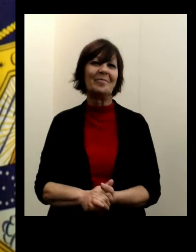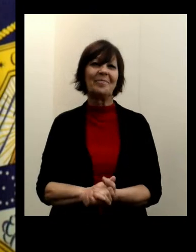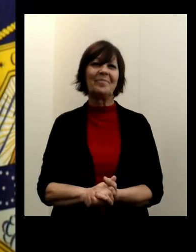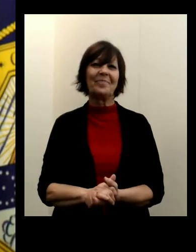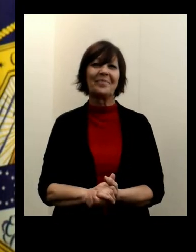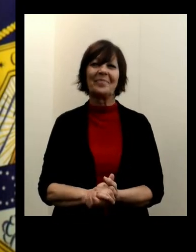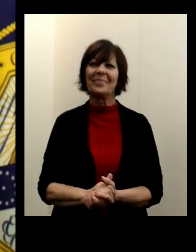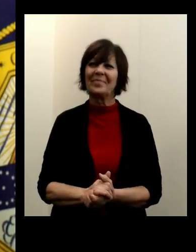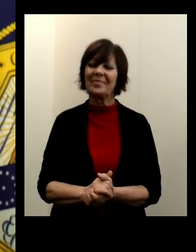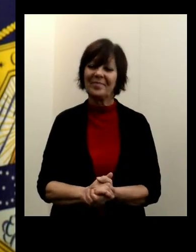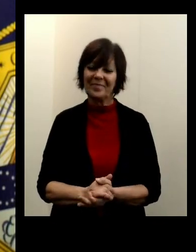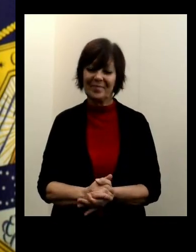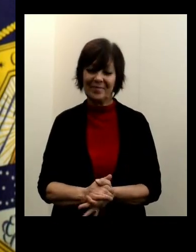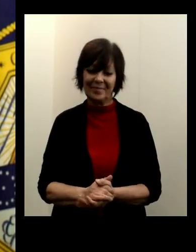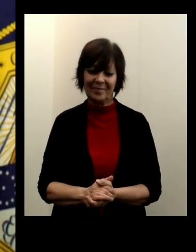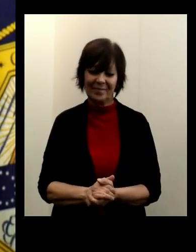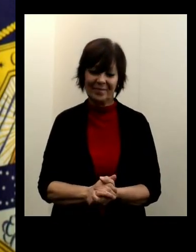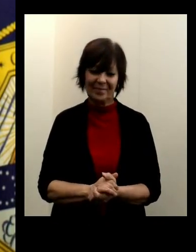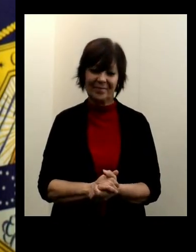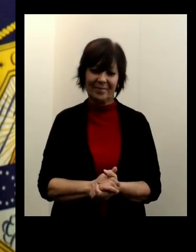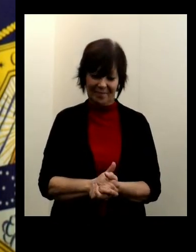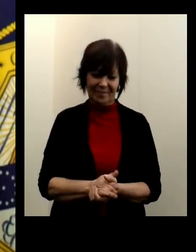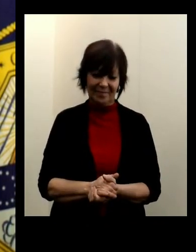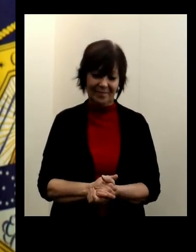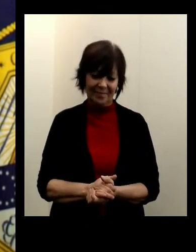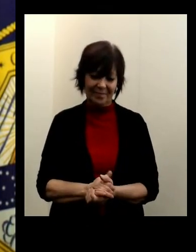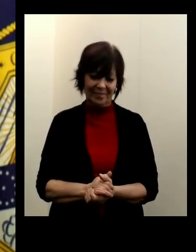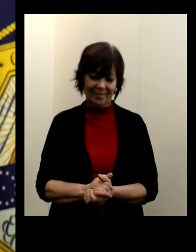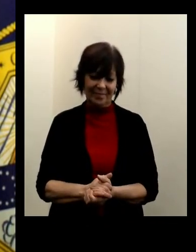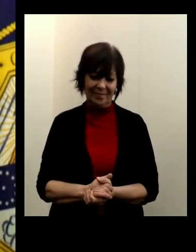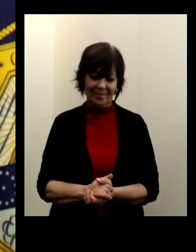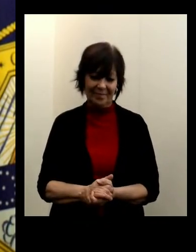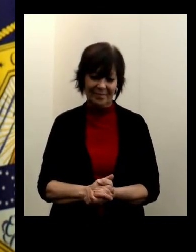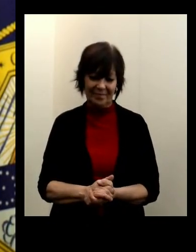We can hear you now, Sandra. Can you hear me? Yes?